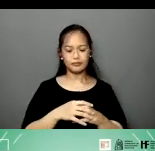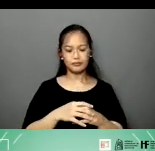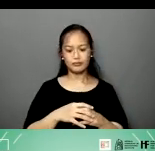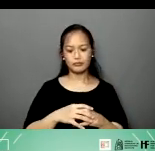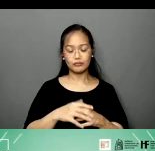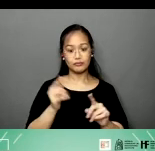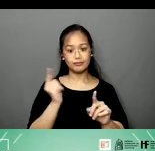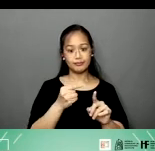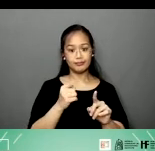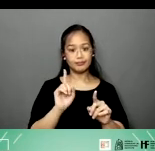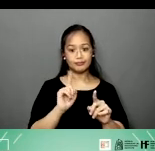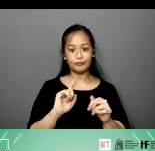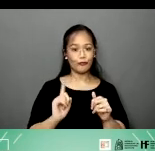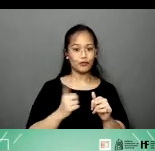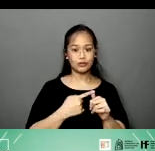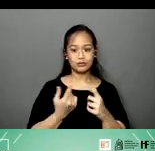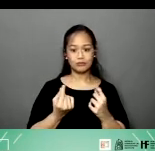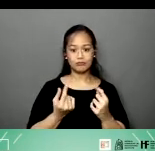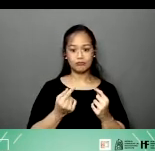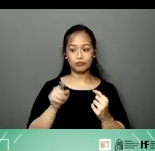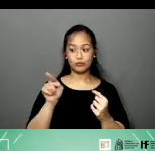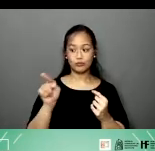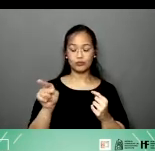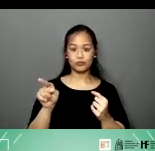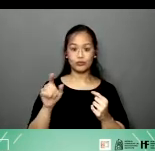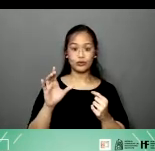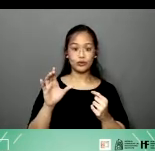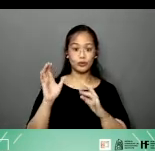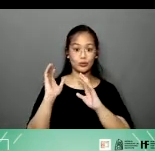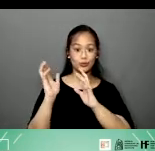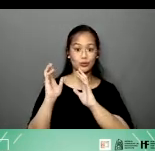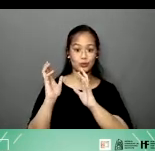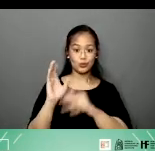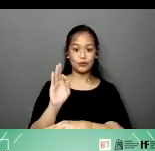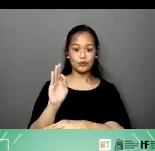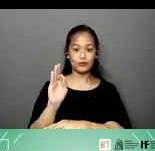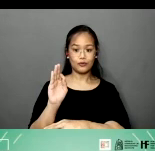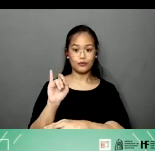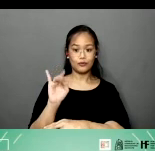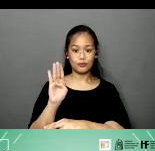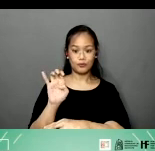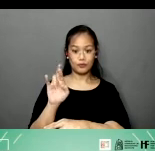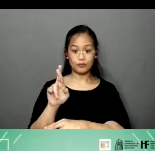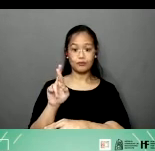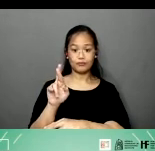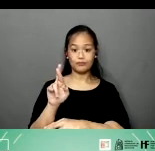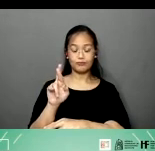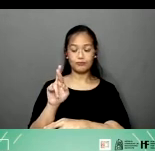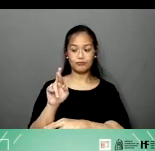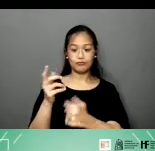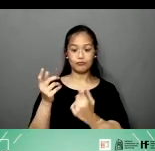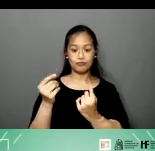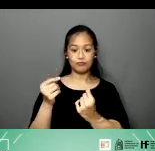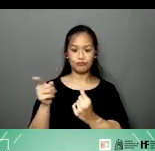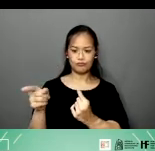first, they've taken this resource, which is cocoa fiber, and added value. So this in turn actually has an effect that goes more